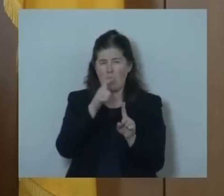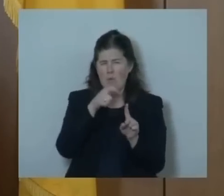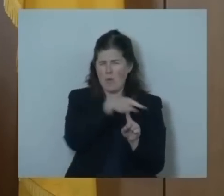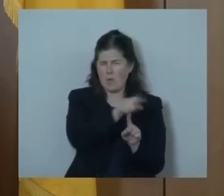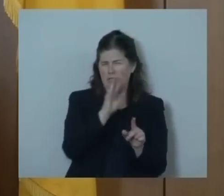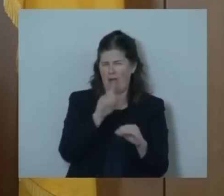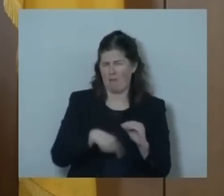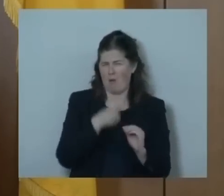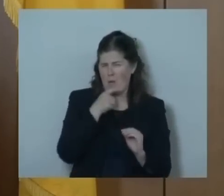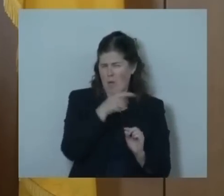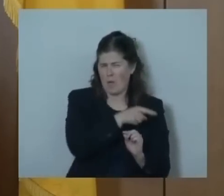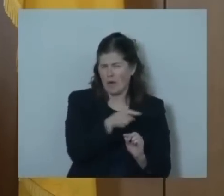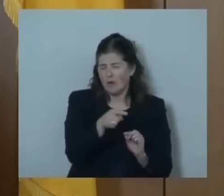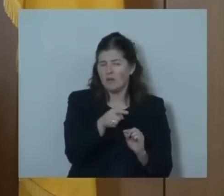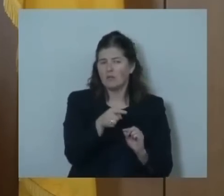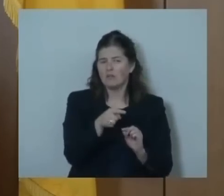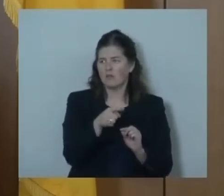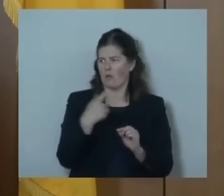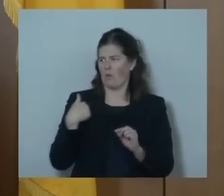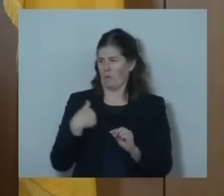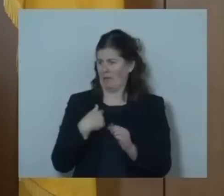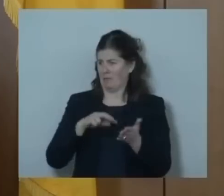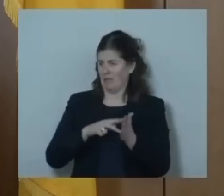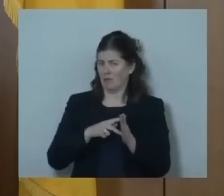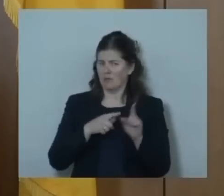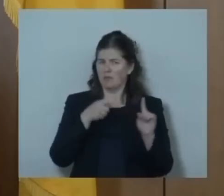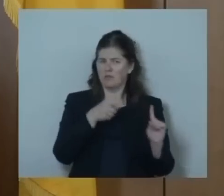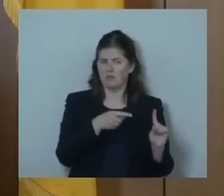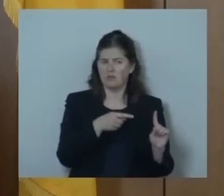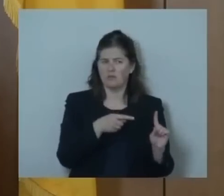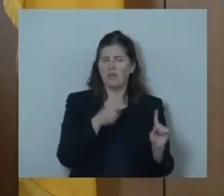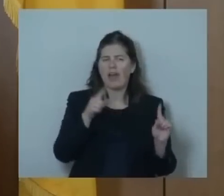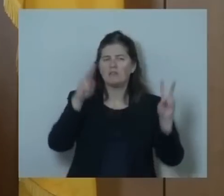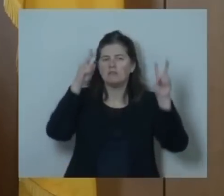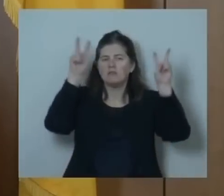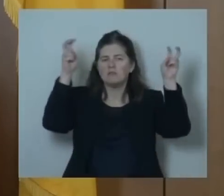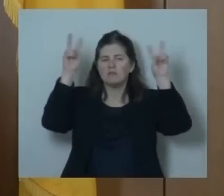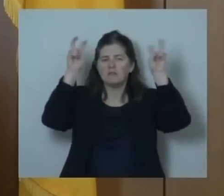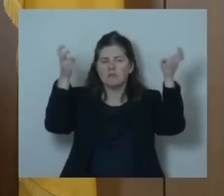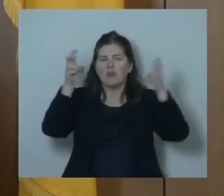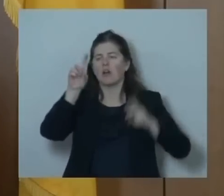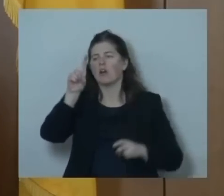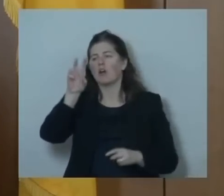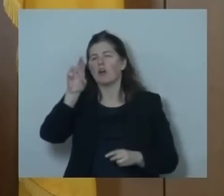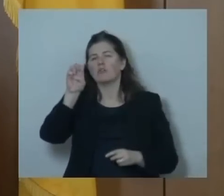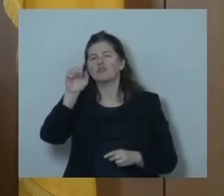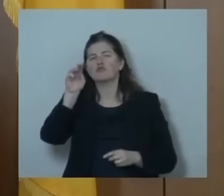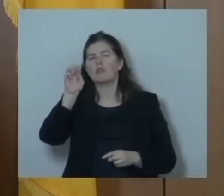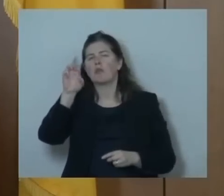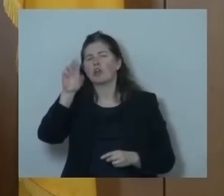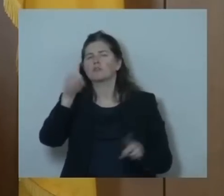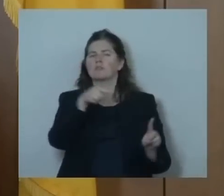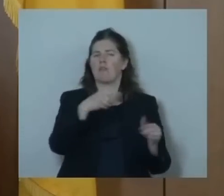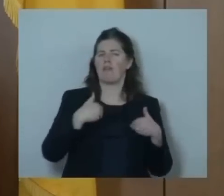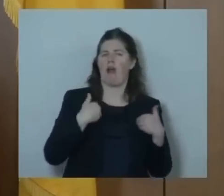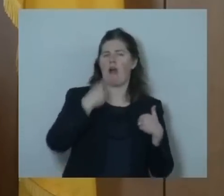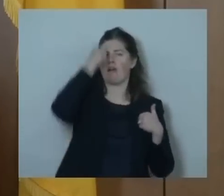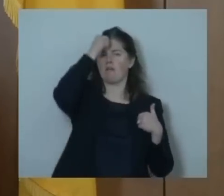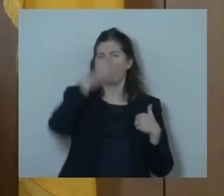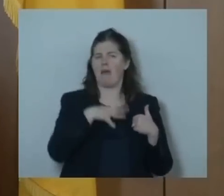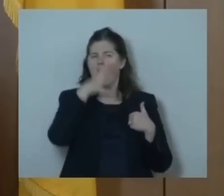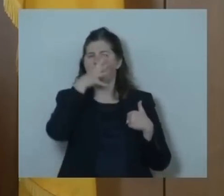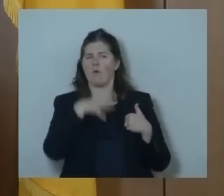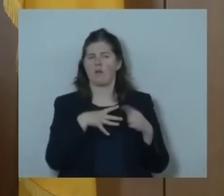about. We are largely talking about dreamers, all right? So these are young men and women who know no